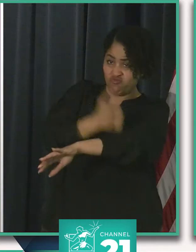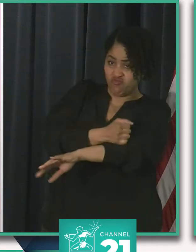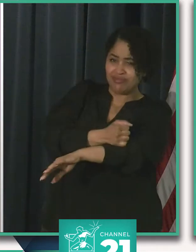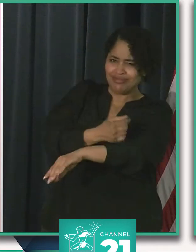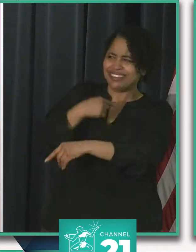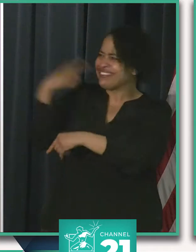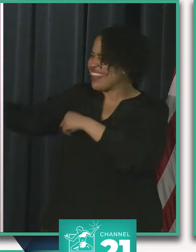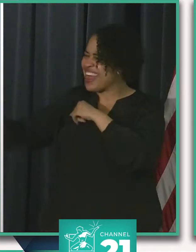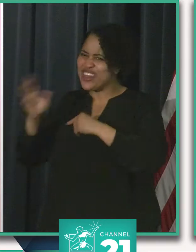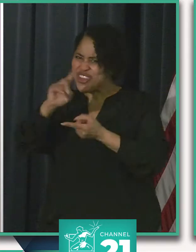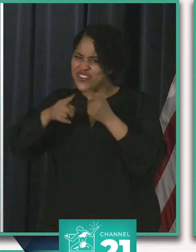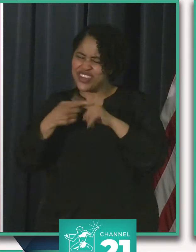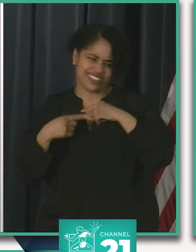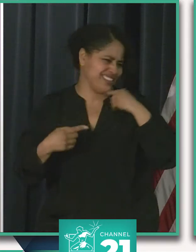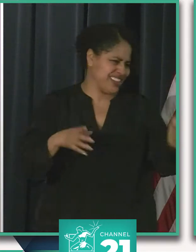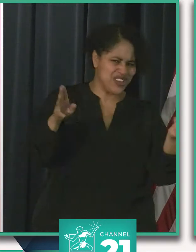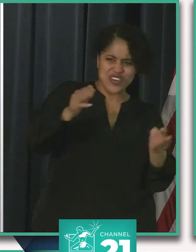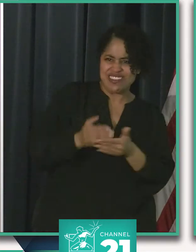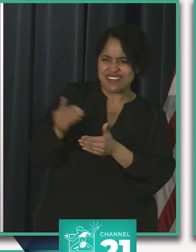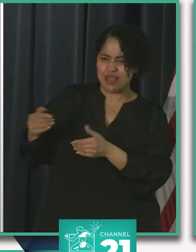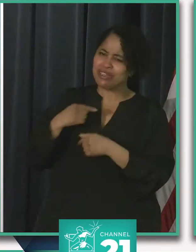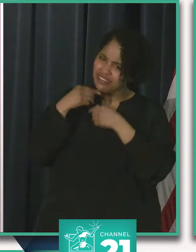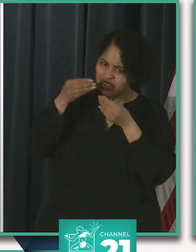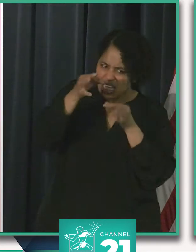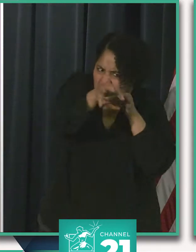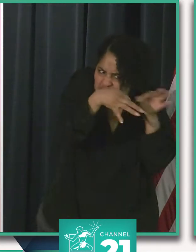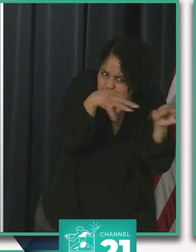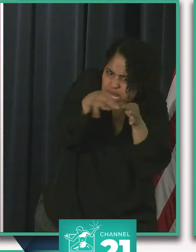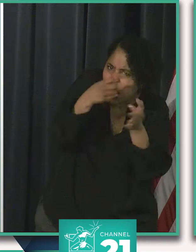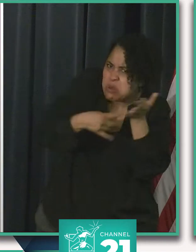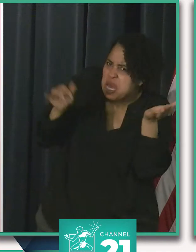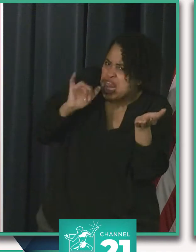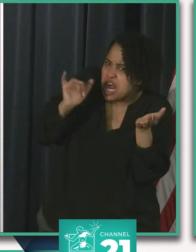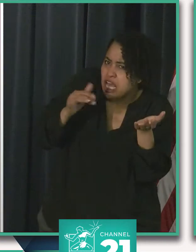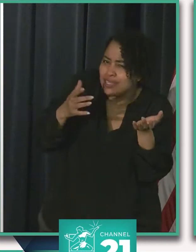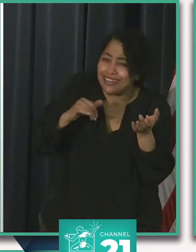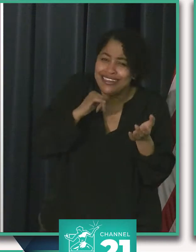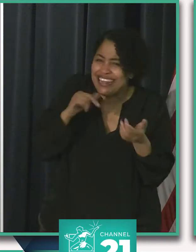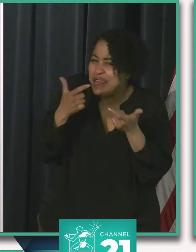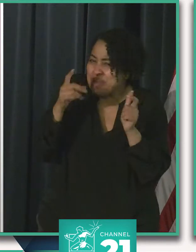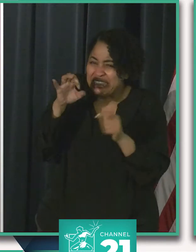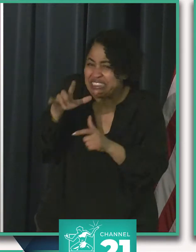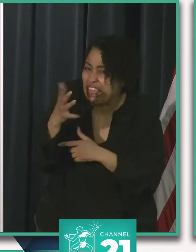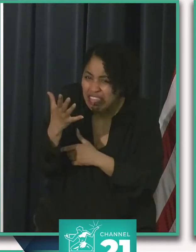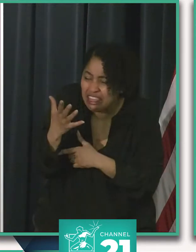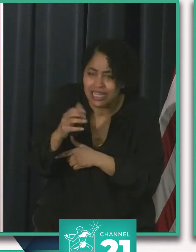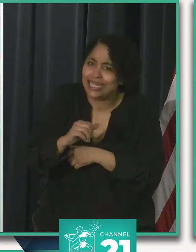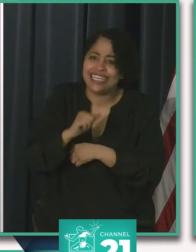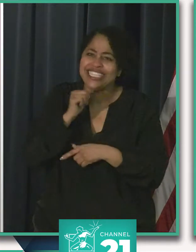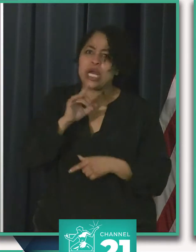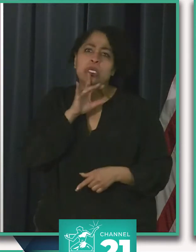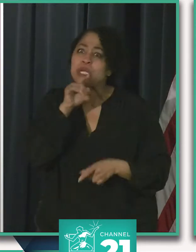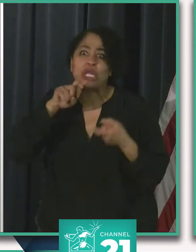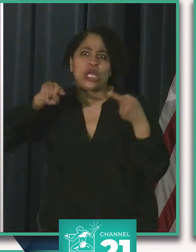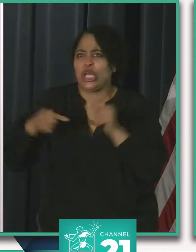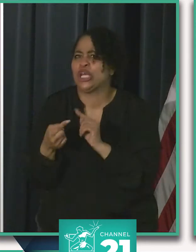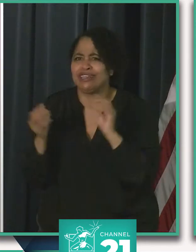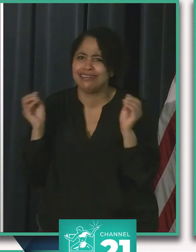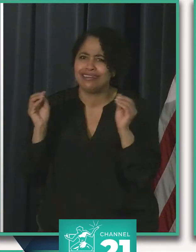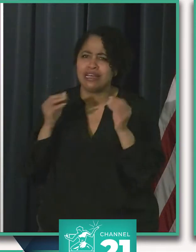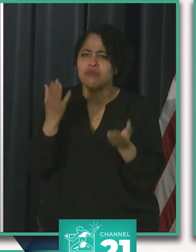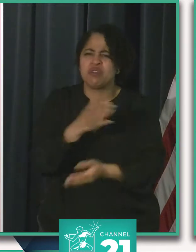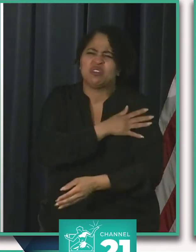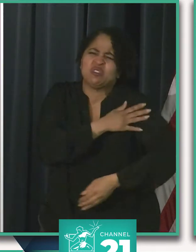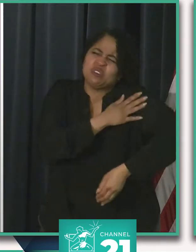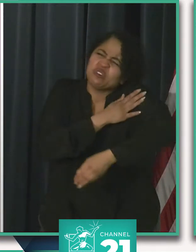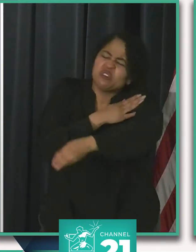tell your friends, tell your neighbors what it was like. It's not a big deal. It doesn't really hurt. Okay, maybe your